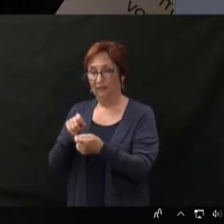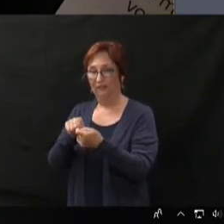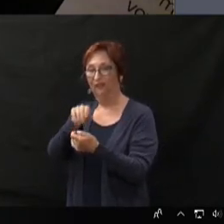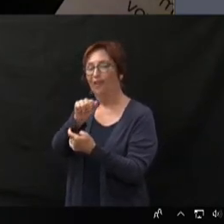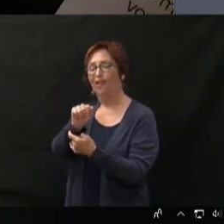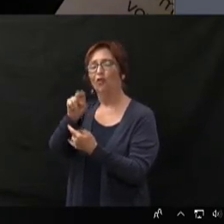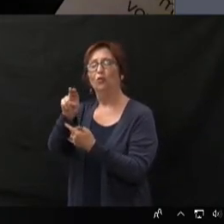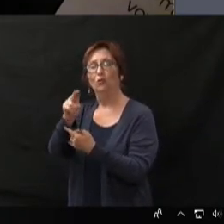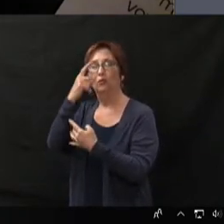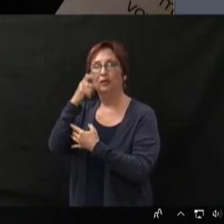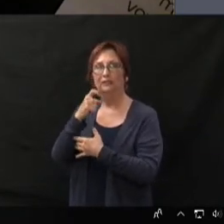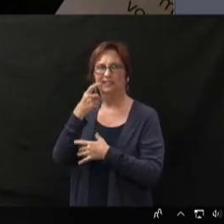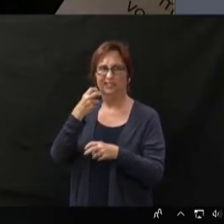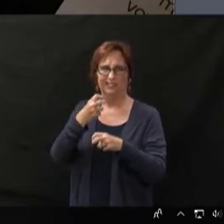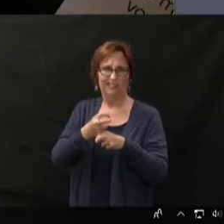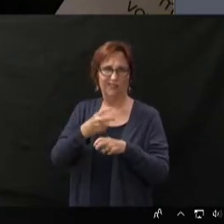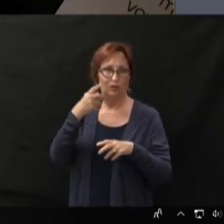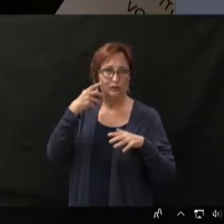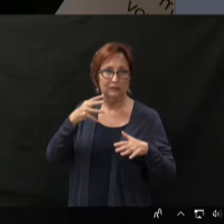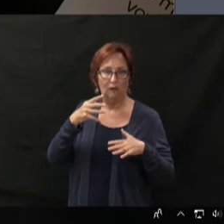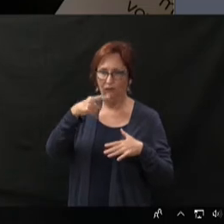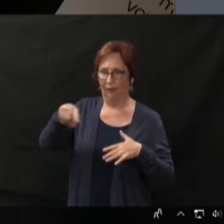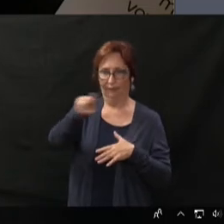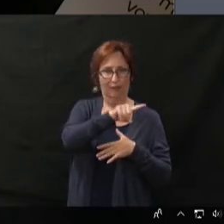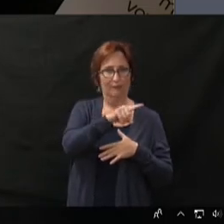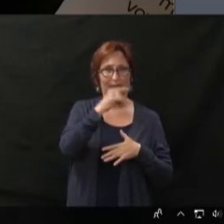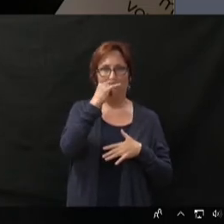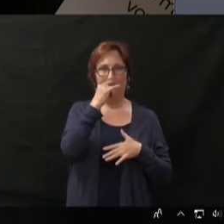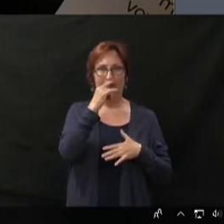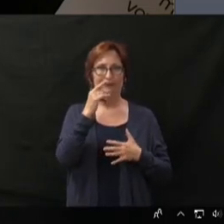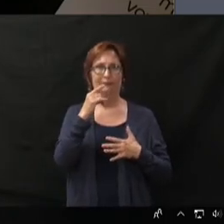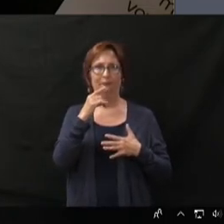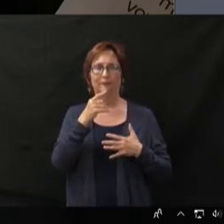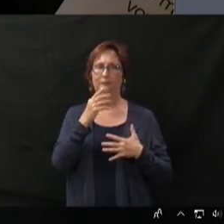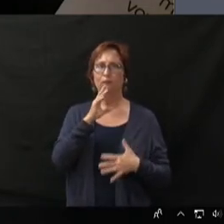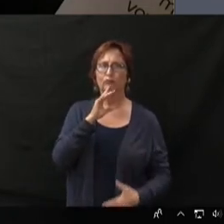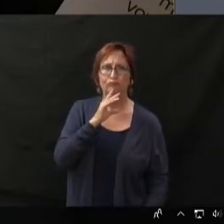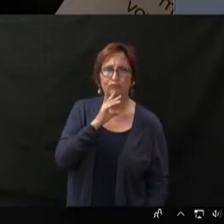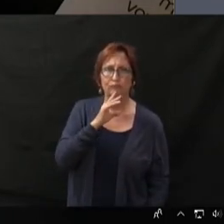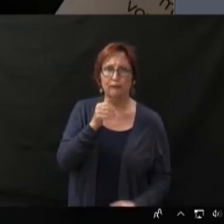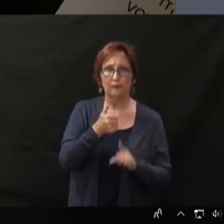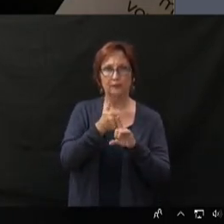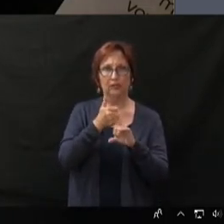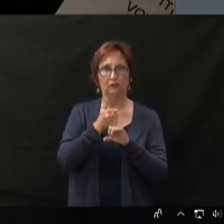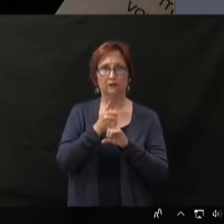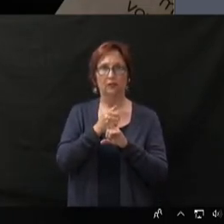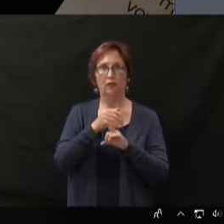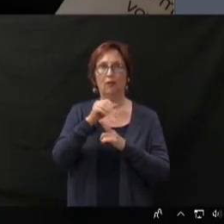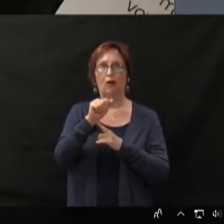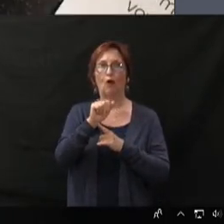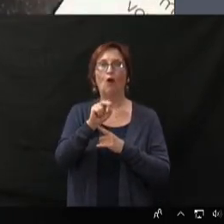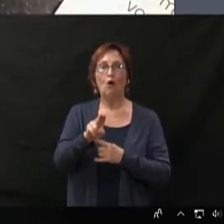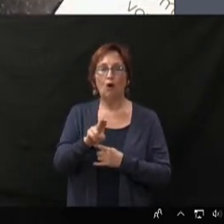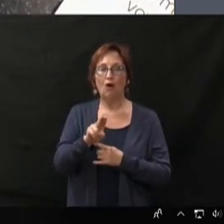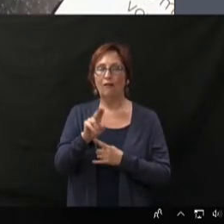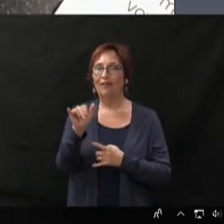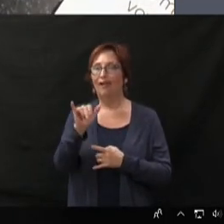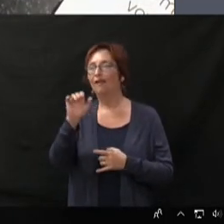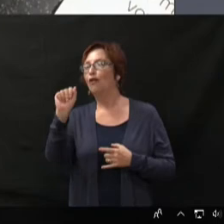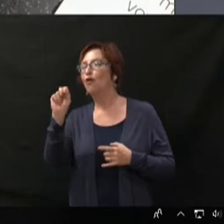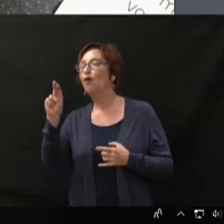difficult sound for them to sound out. And I would say it's aw, as in August, when we do